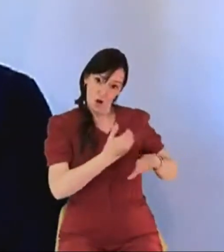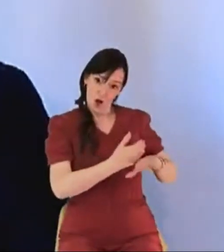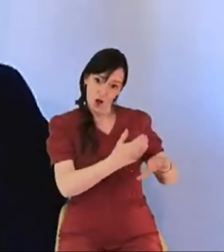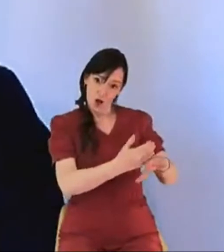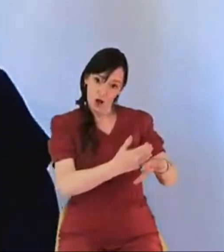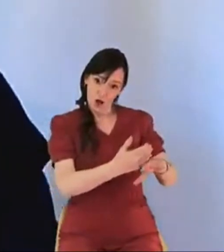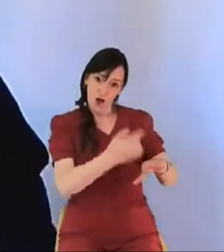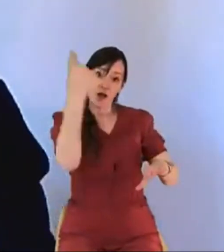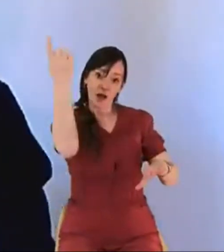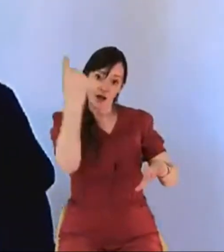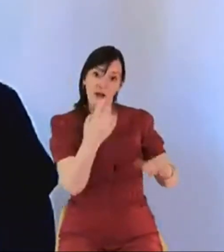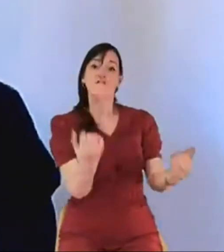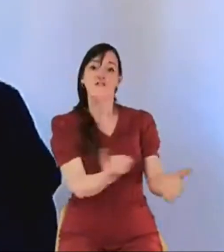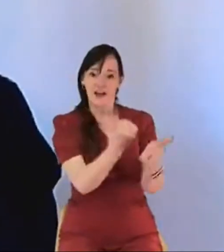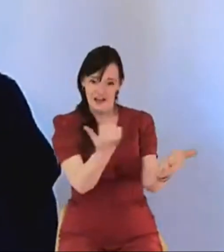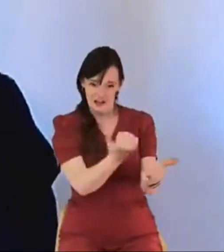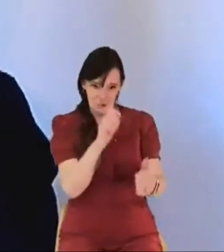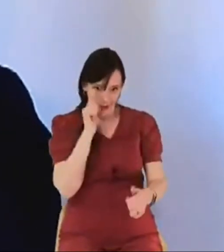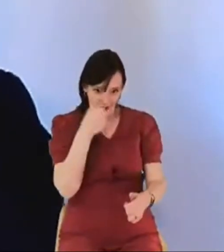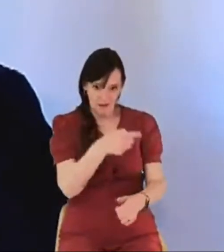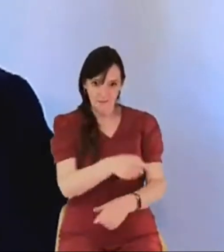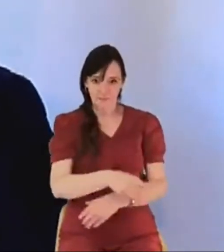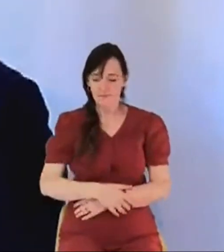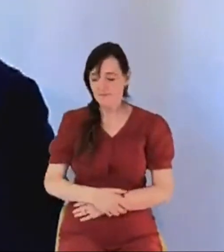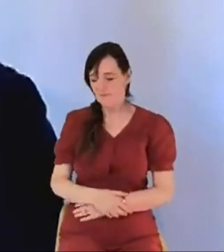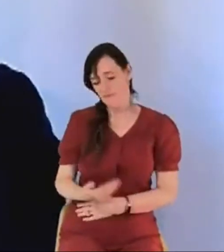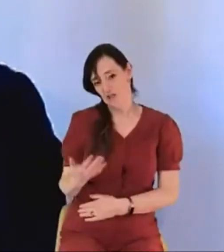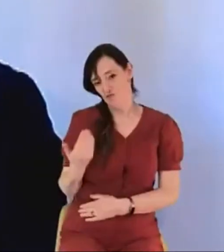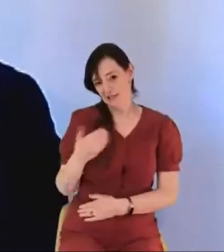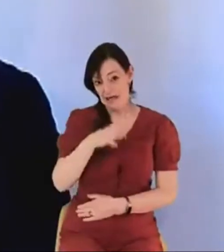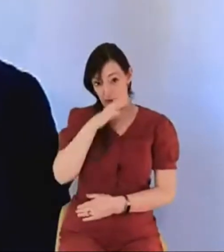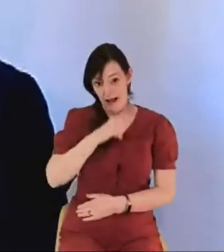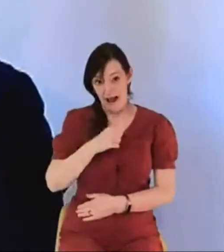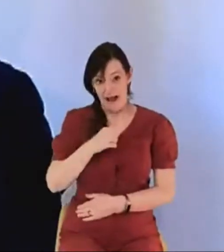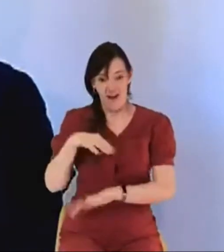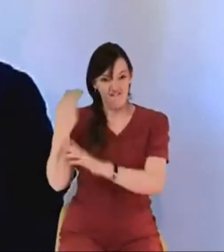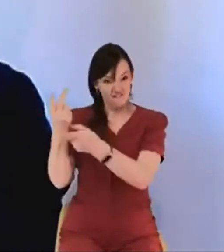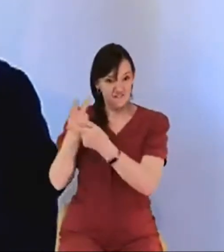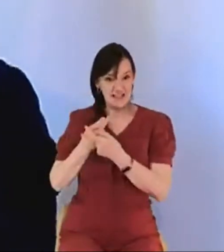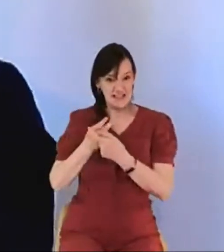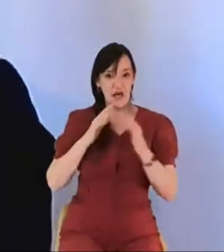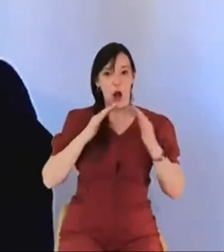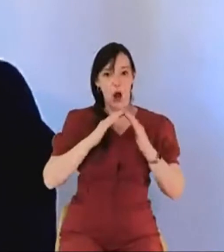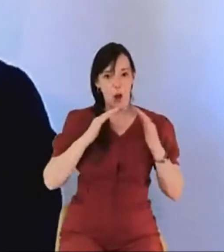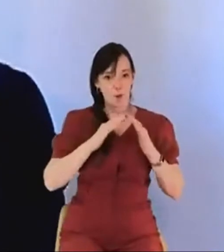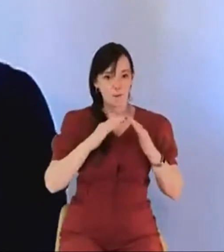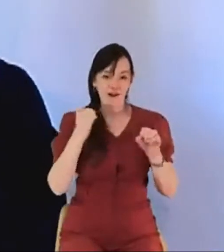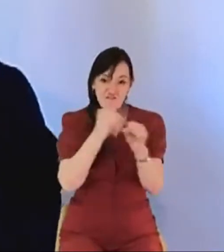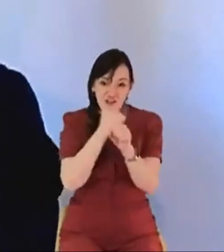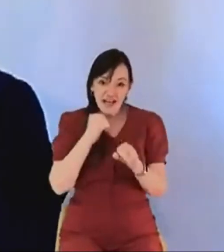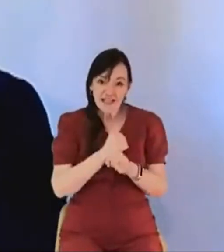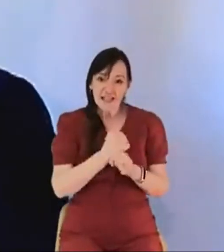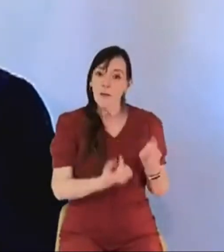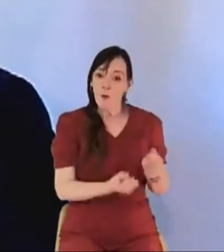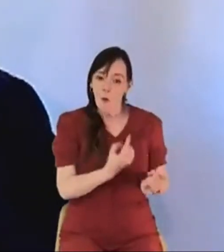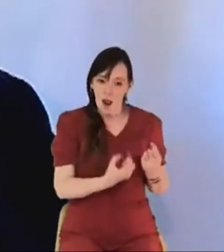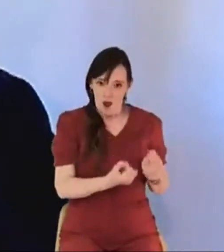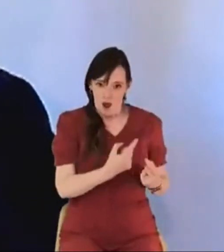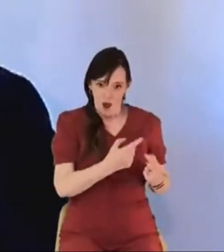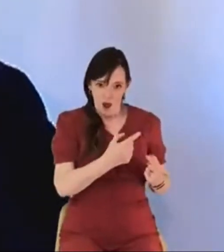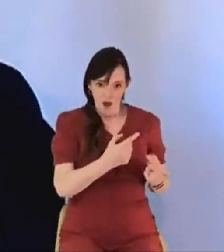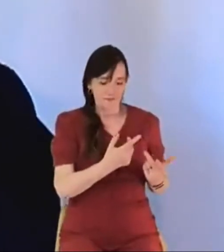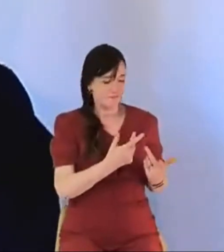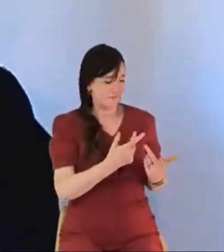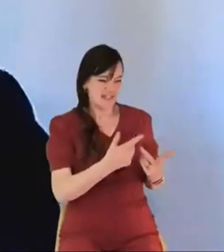There's a guy Came to fix our boiler And he came And he opened it up And he was with us About 10 minutes And then he went away